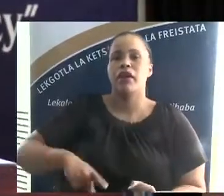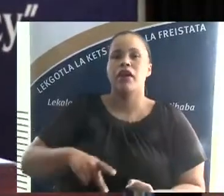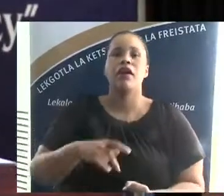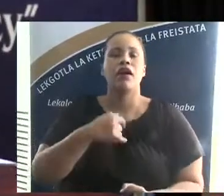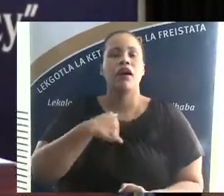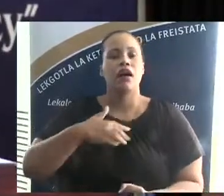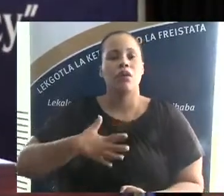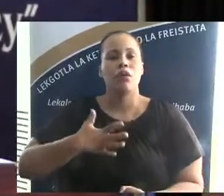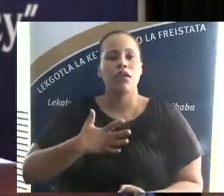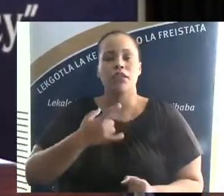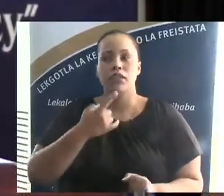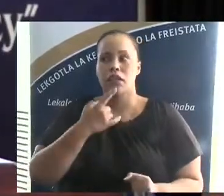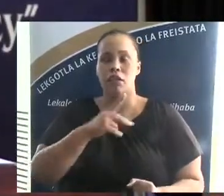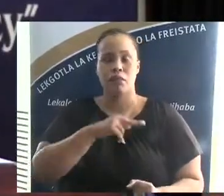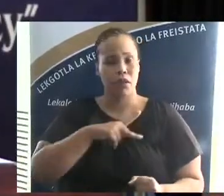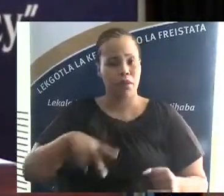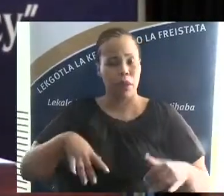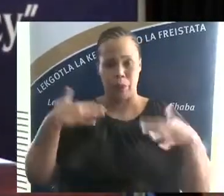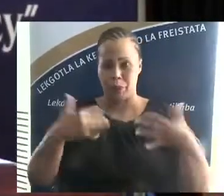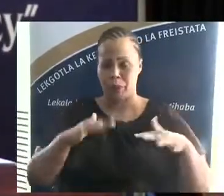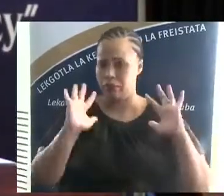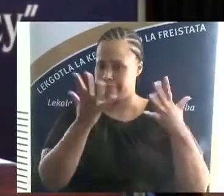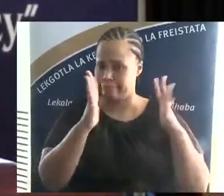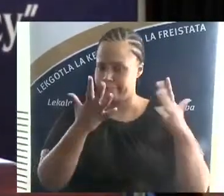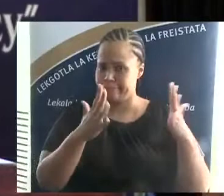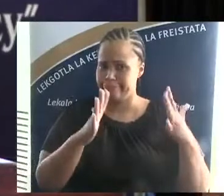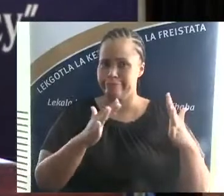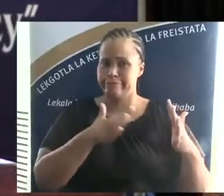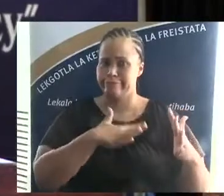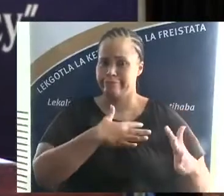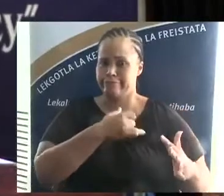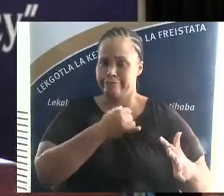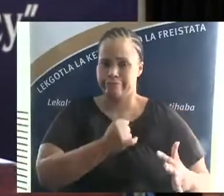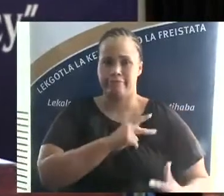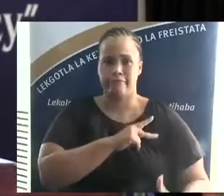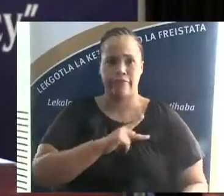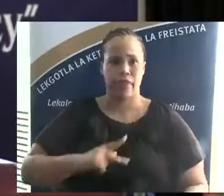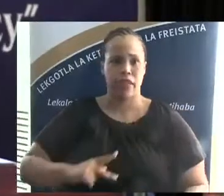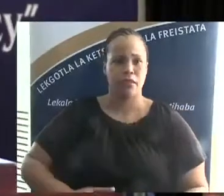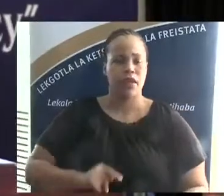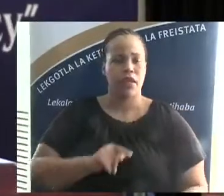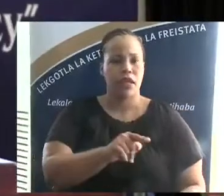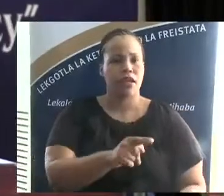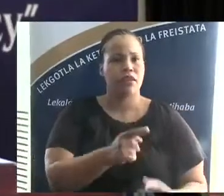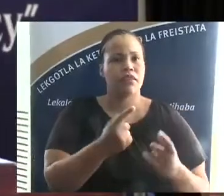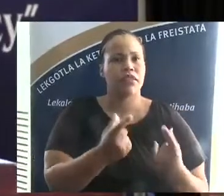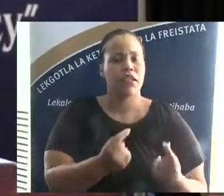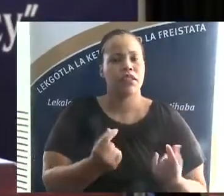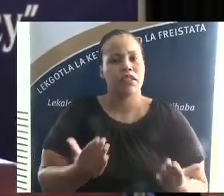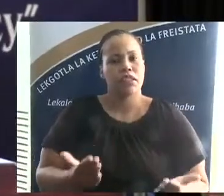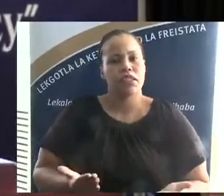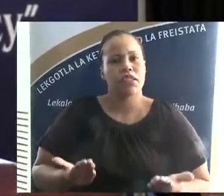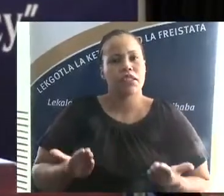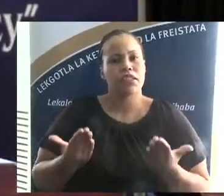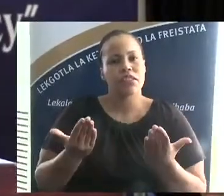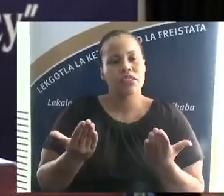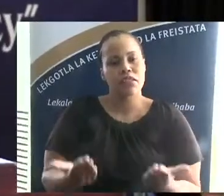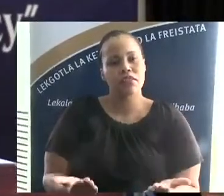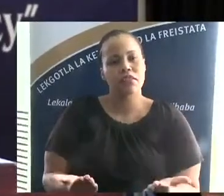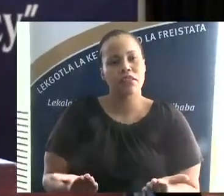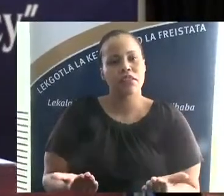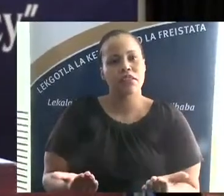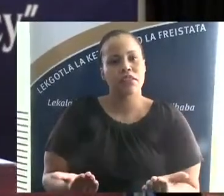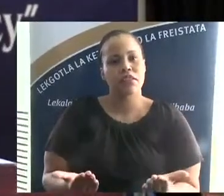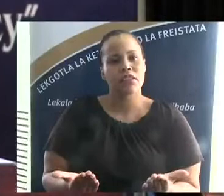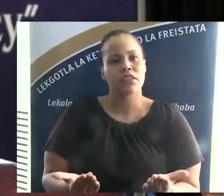the Honourable Premier for the bold decision, Honourable Premier, that you took to create a service delivery technical team